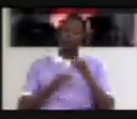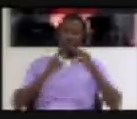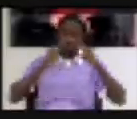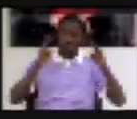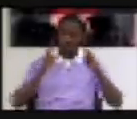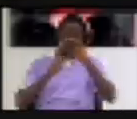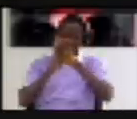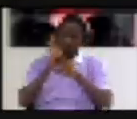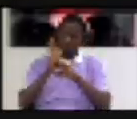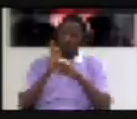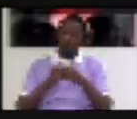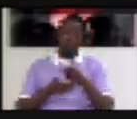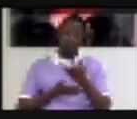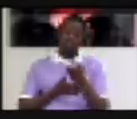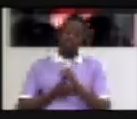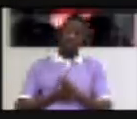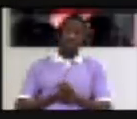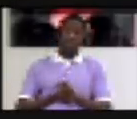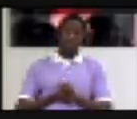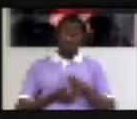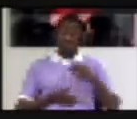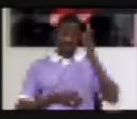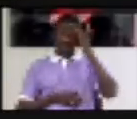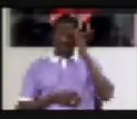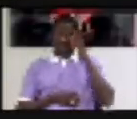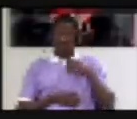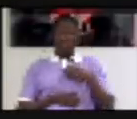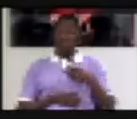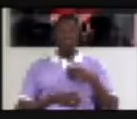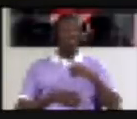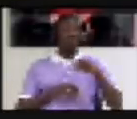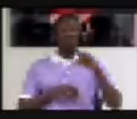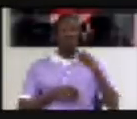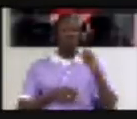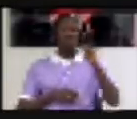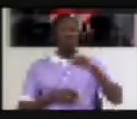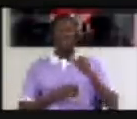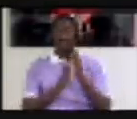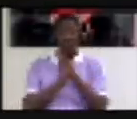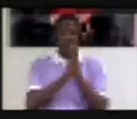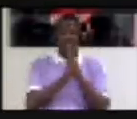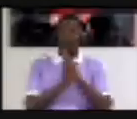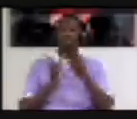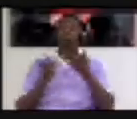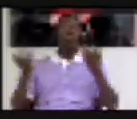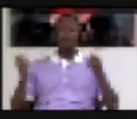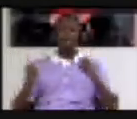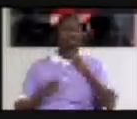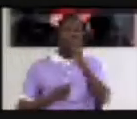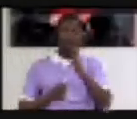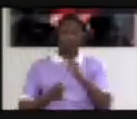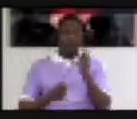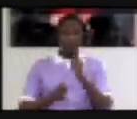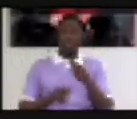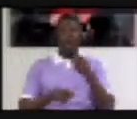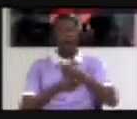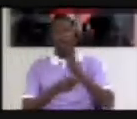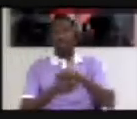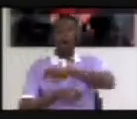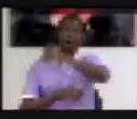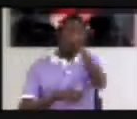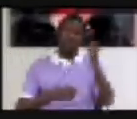definitely detrimental to all journalists, both in the diaspora and in the Gambia. So the content of the bill